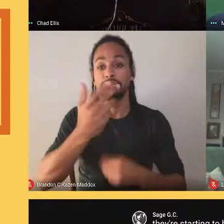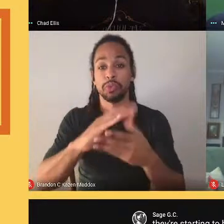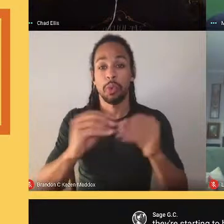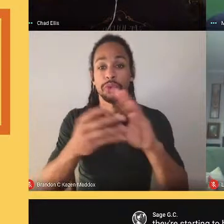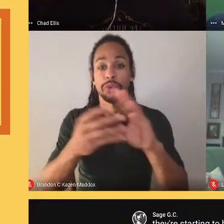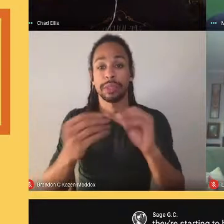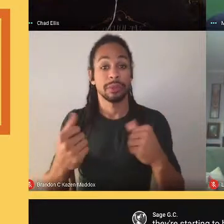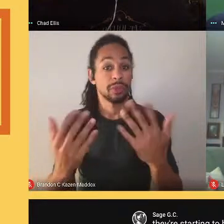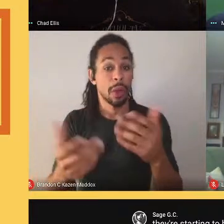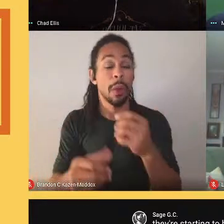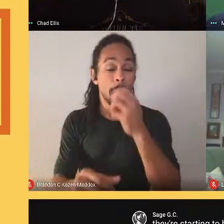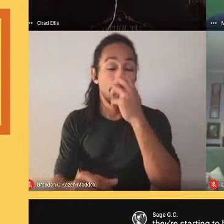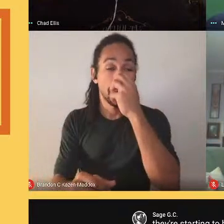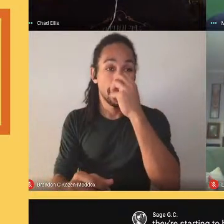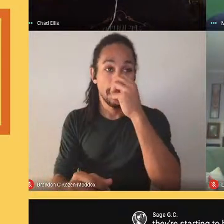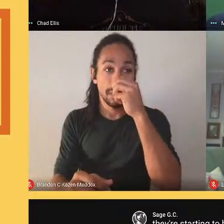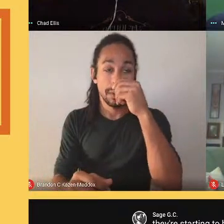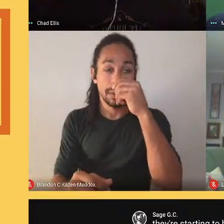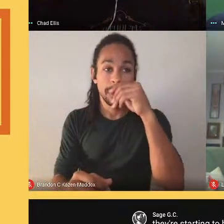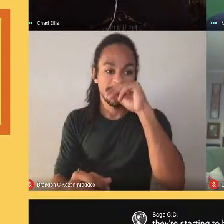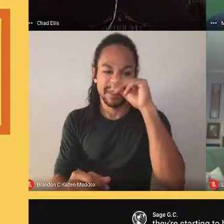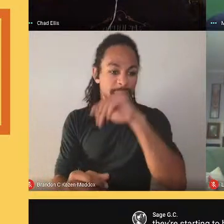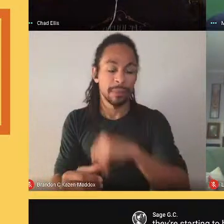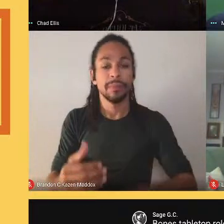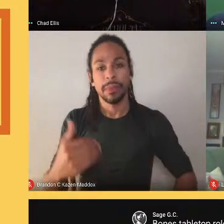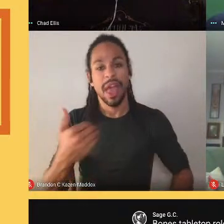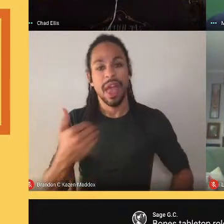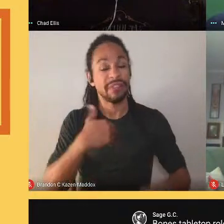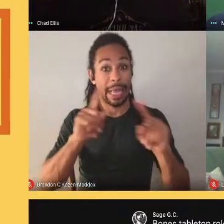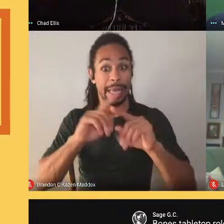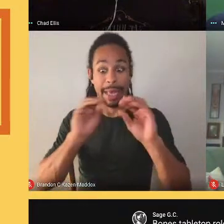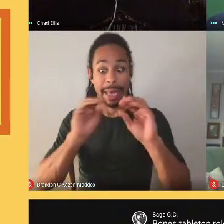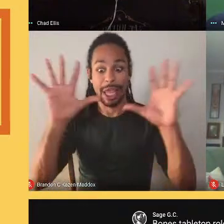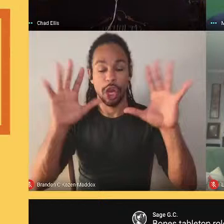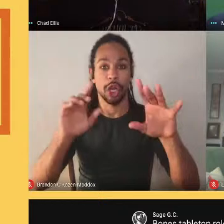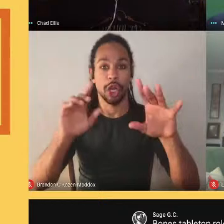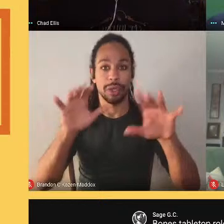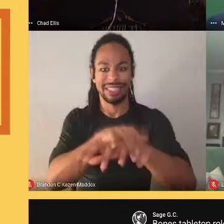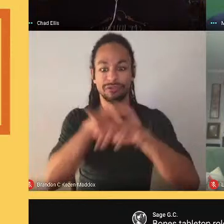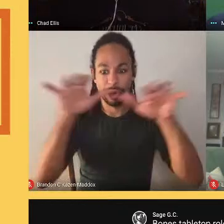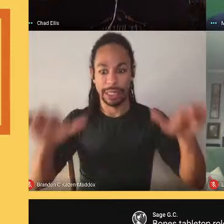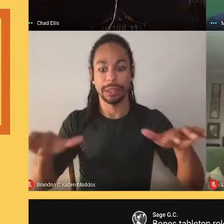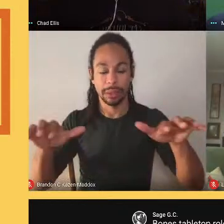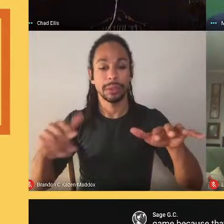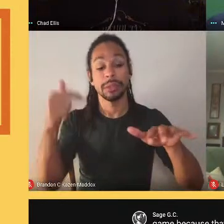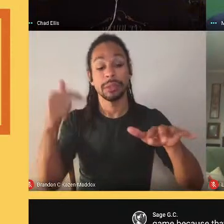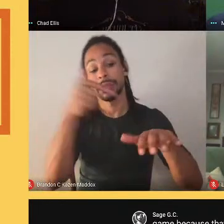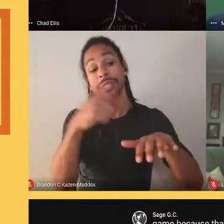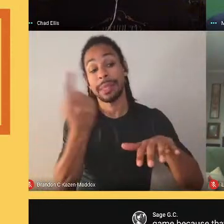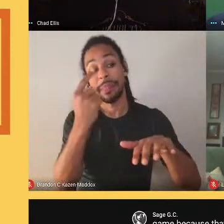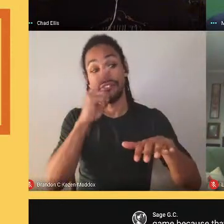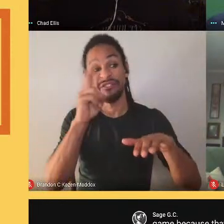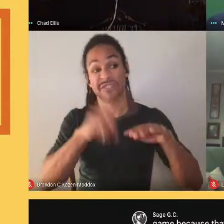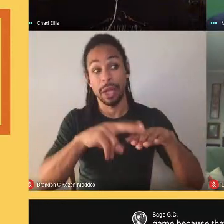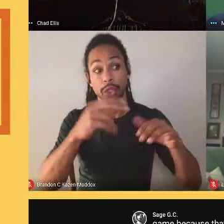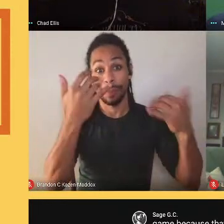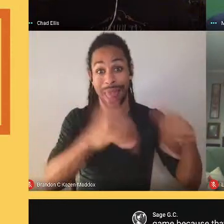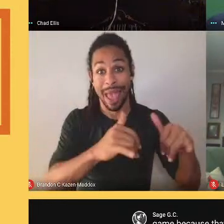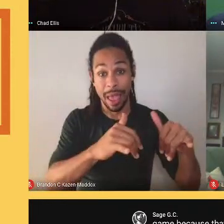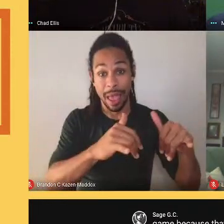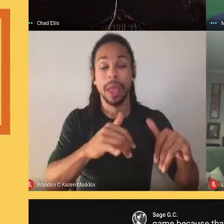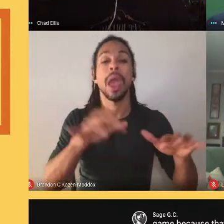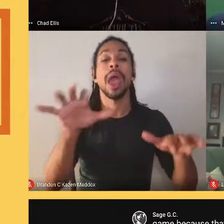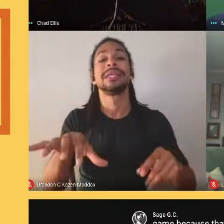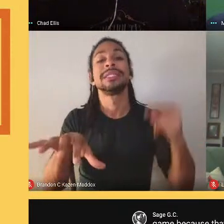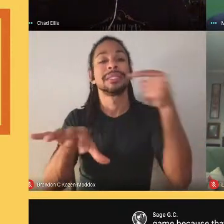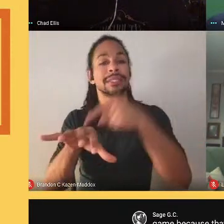there's this very clear difference I've noticed between something that's very fun to play and something that's very fun to listen to. They're not